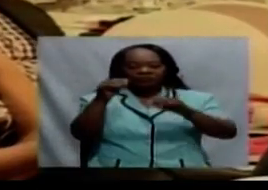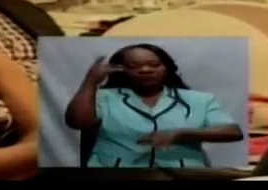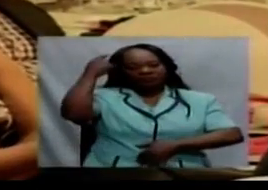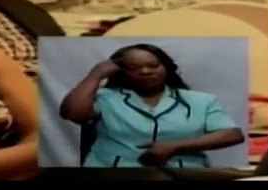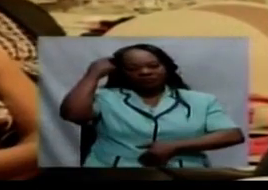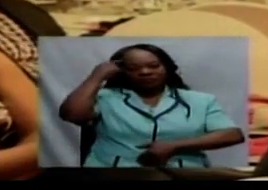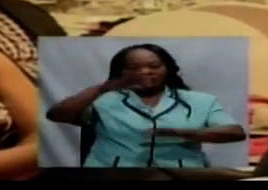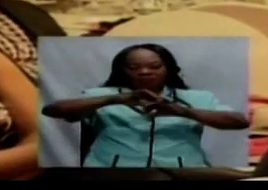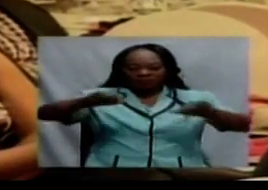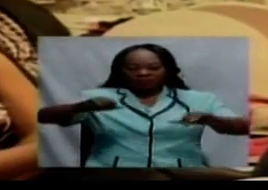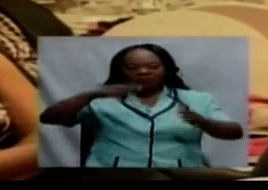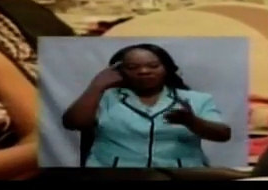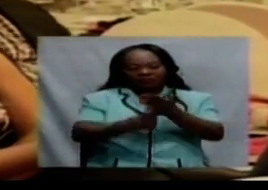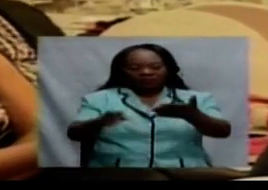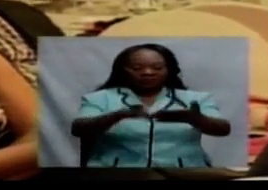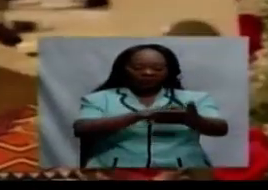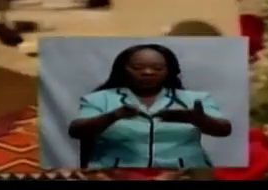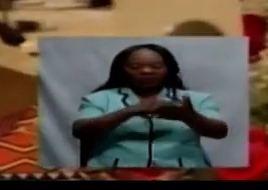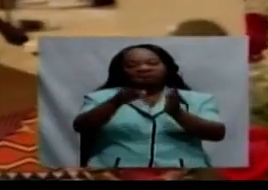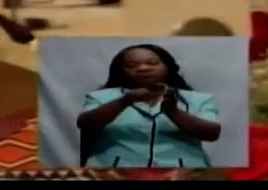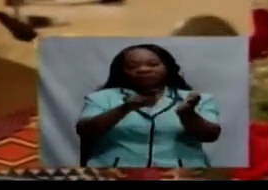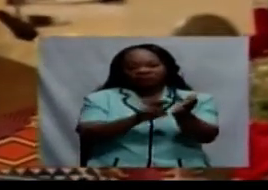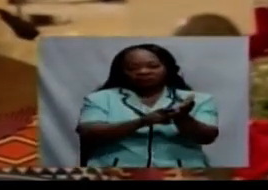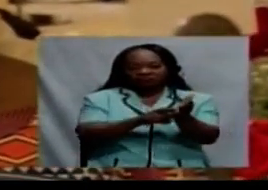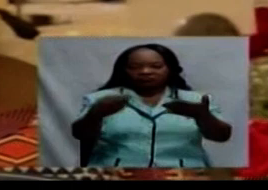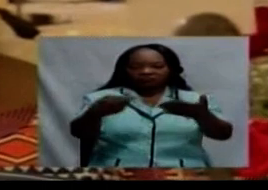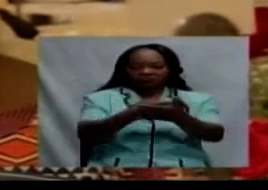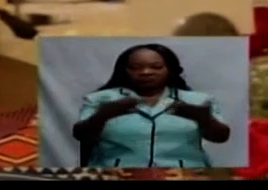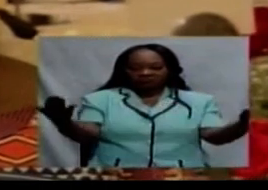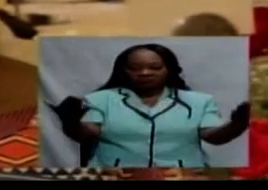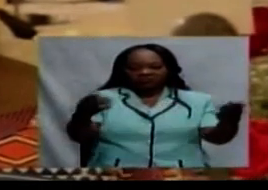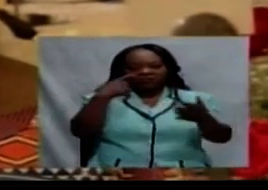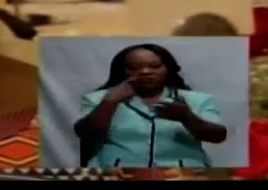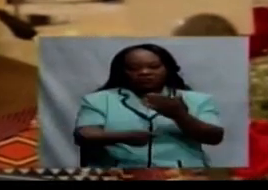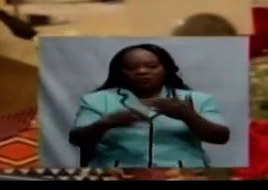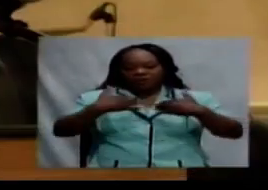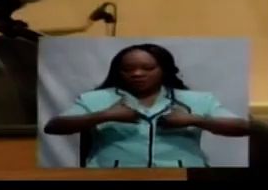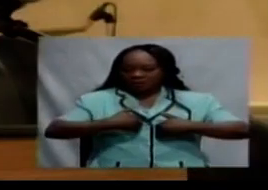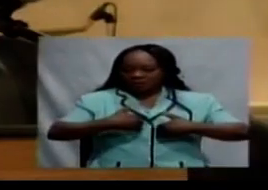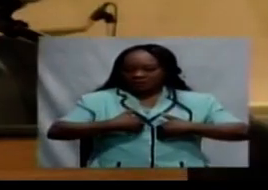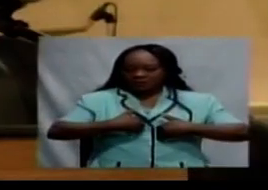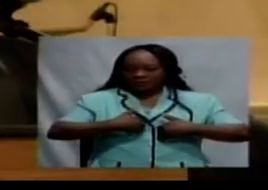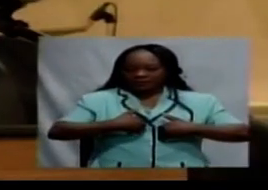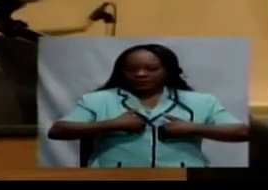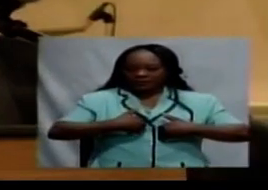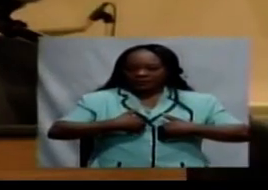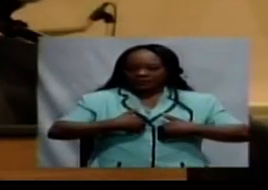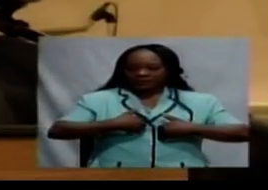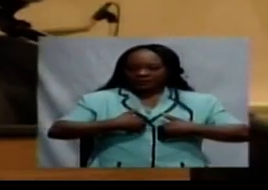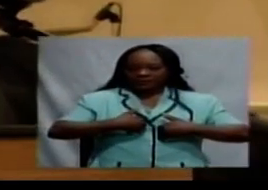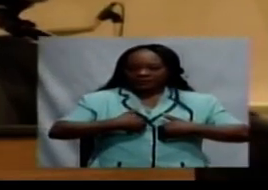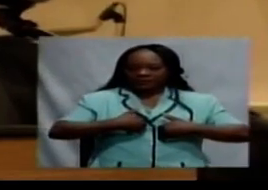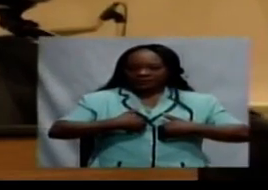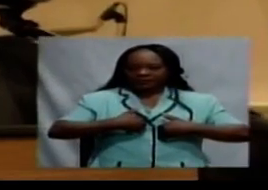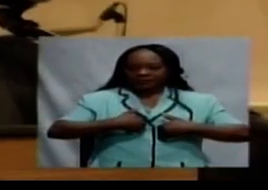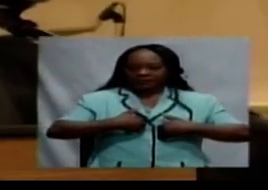from what I've been reading in the press, the maneuvers to come up with